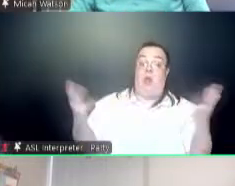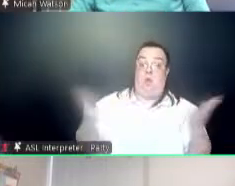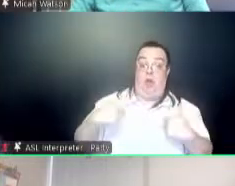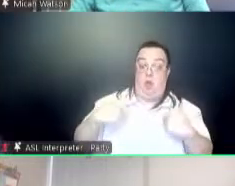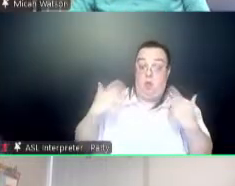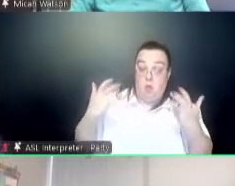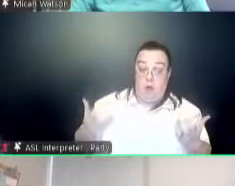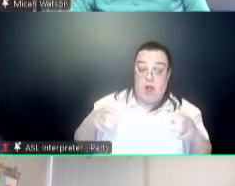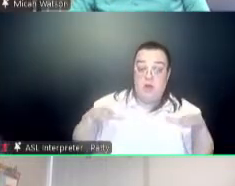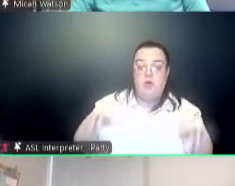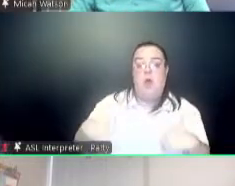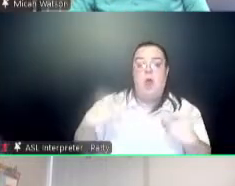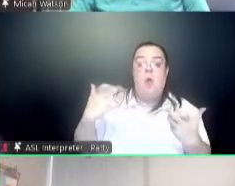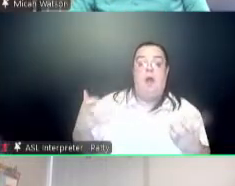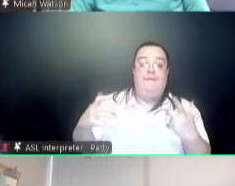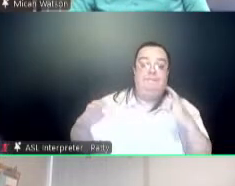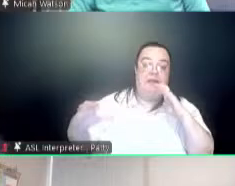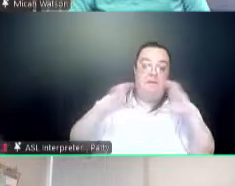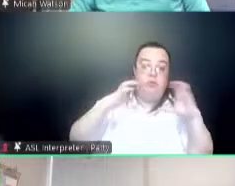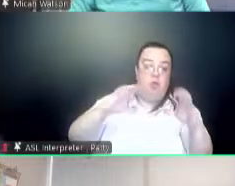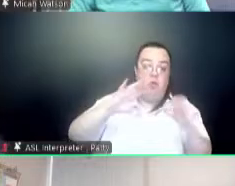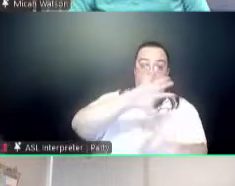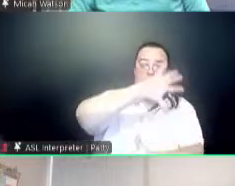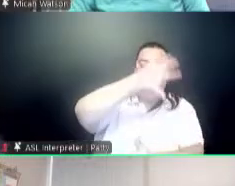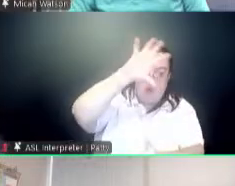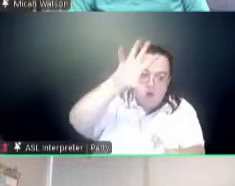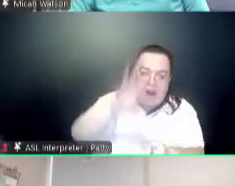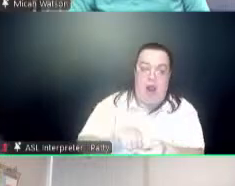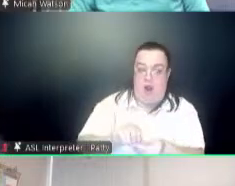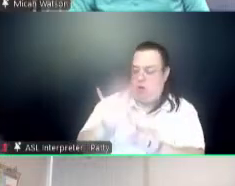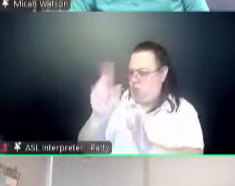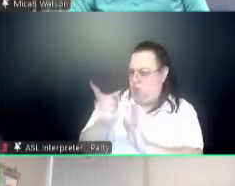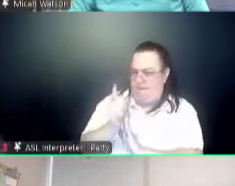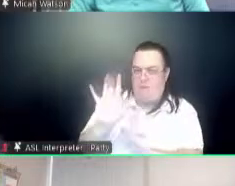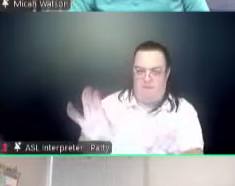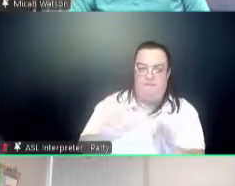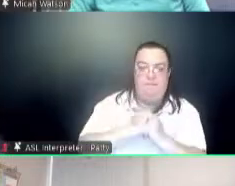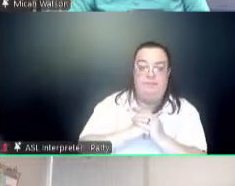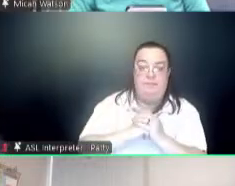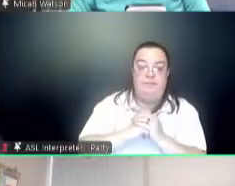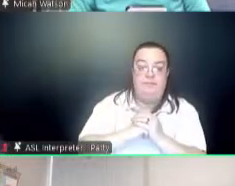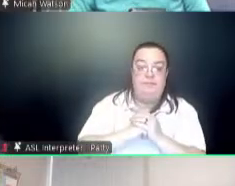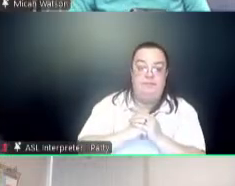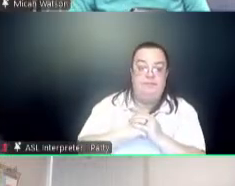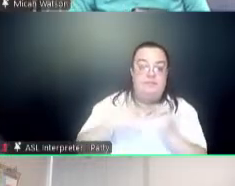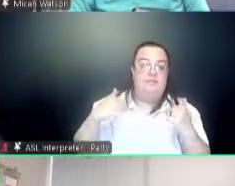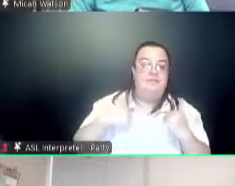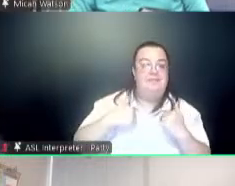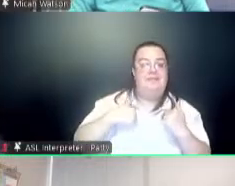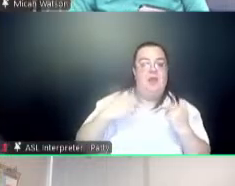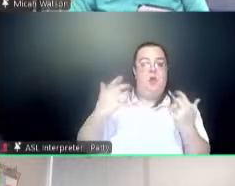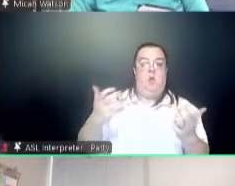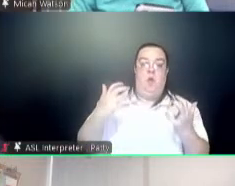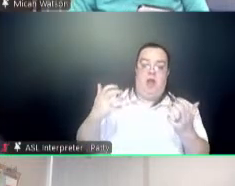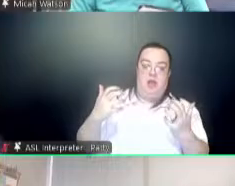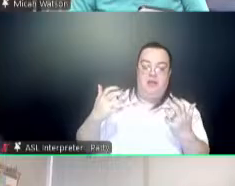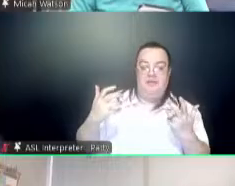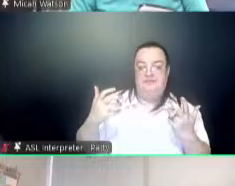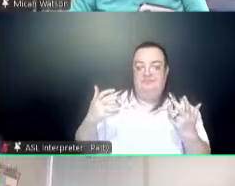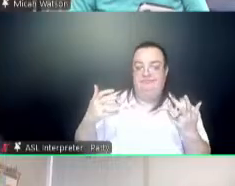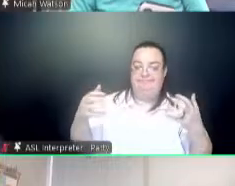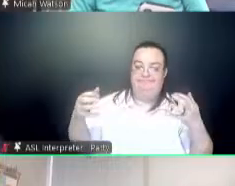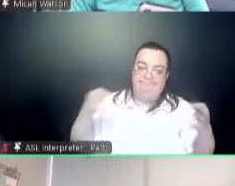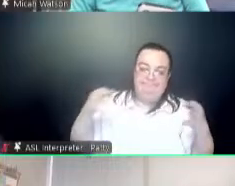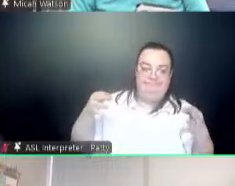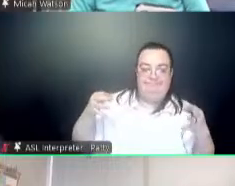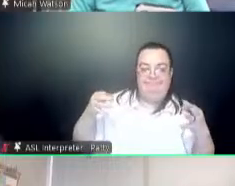put communication all together for itself. Okay. And I wanted to kind of, spell this out for you a